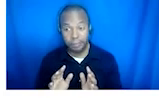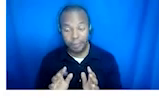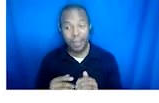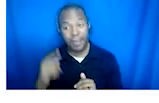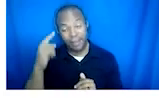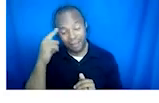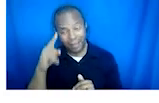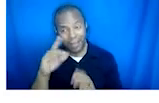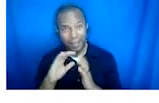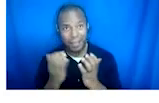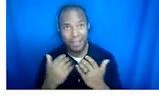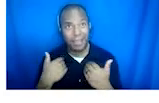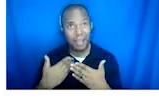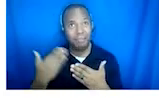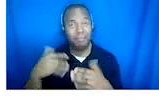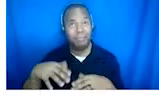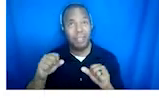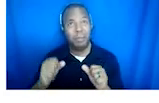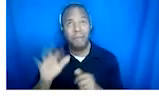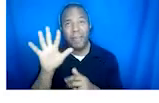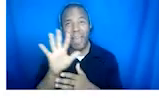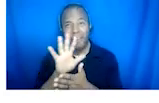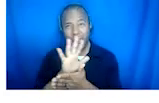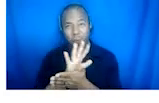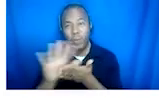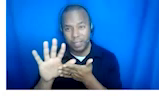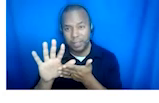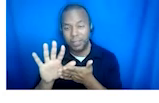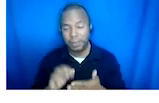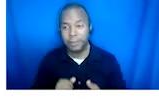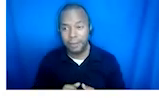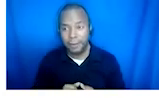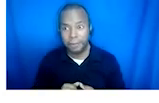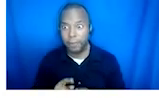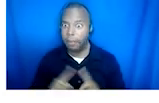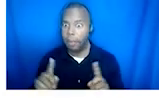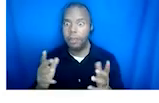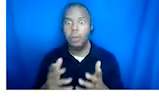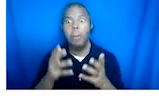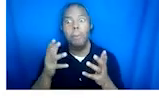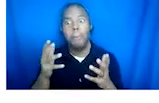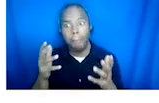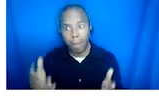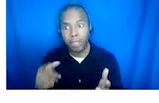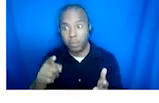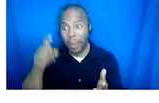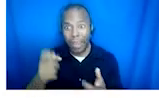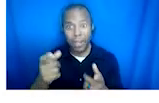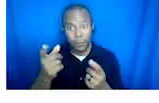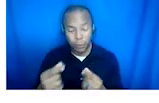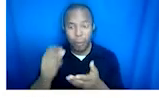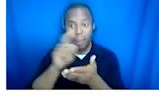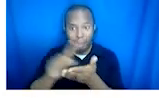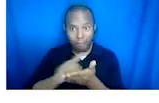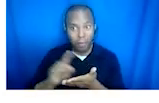these courses, when I took it, it was 5 weeks, but there were so many things that you had to do every week. So it's